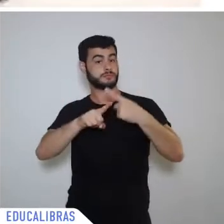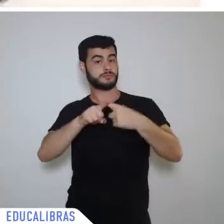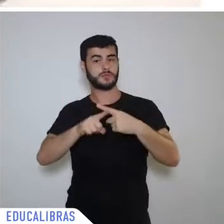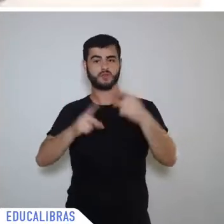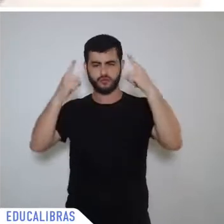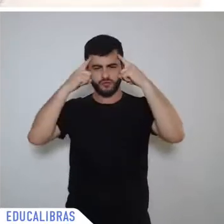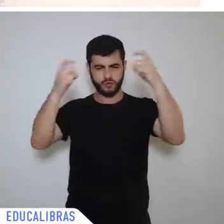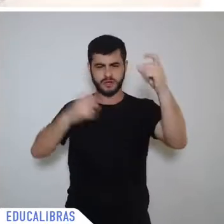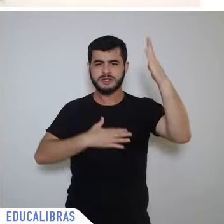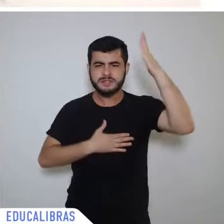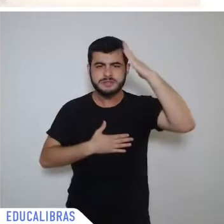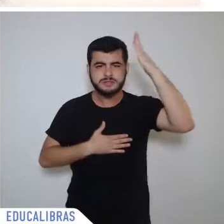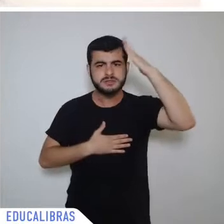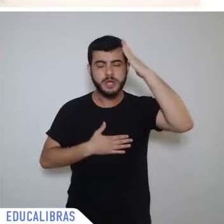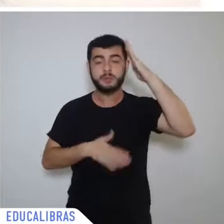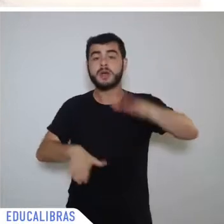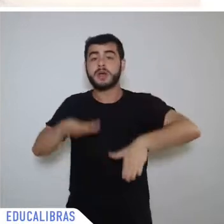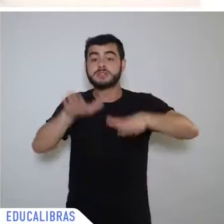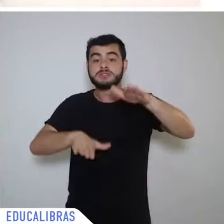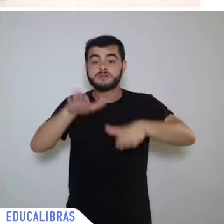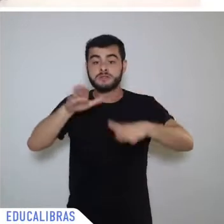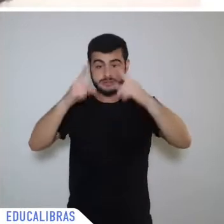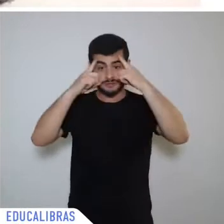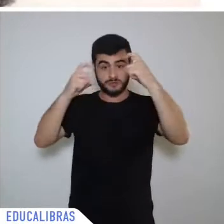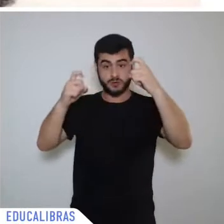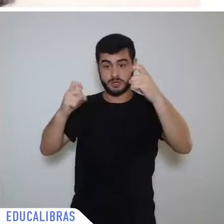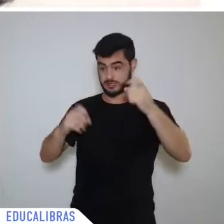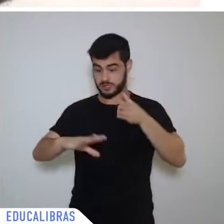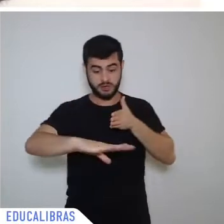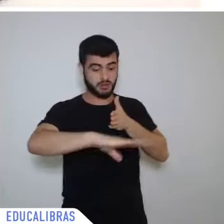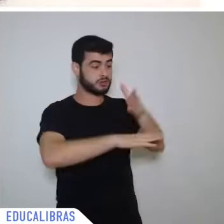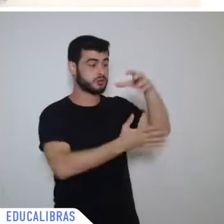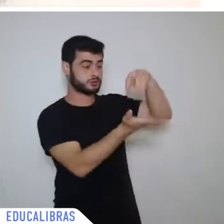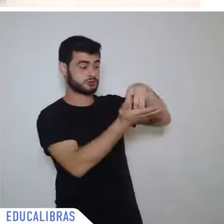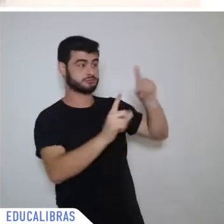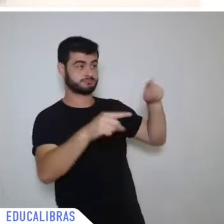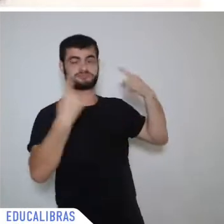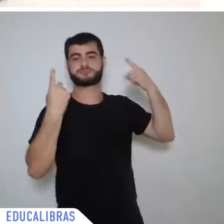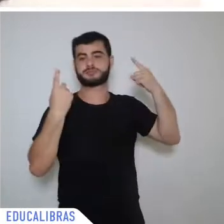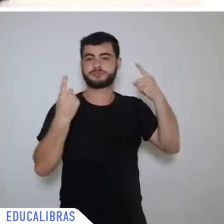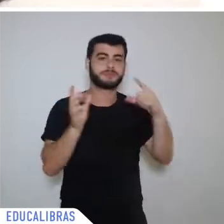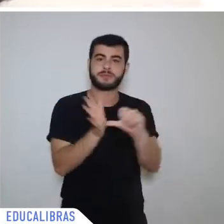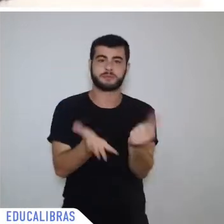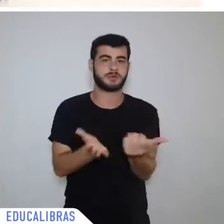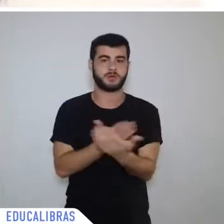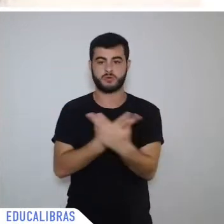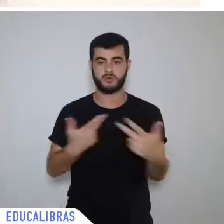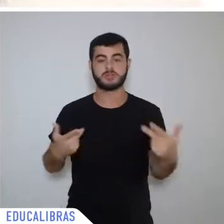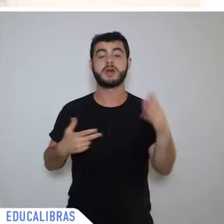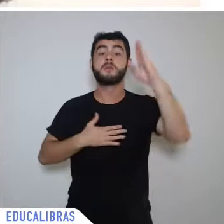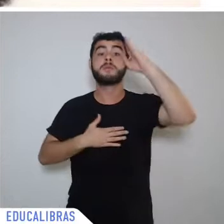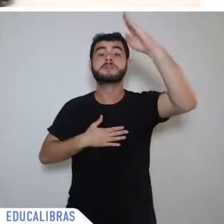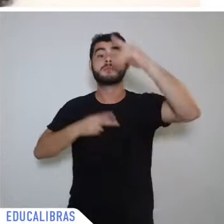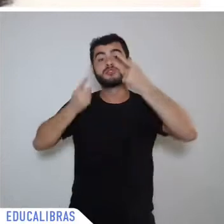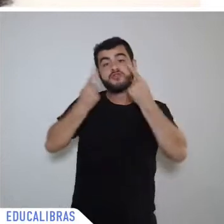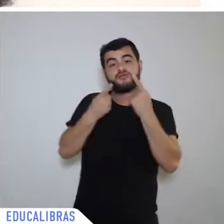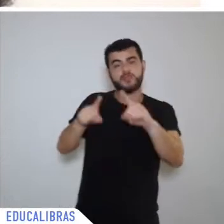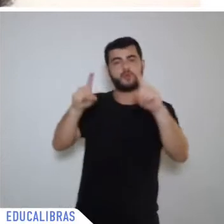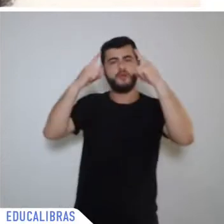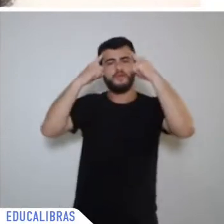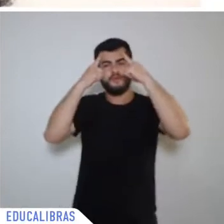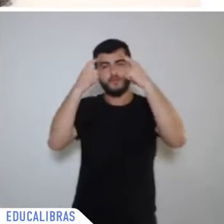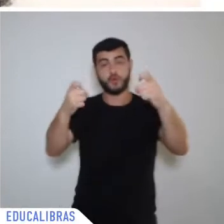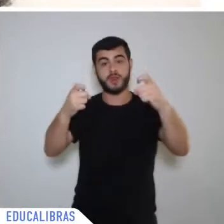in. Because violence is often the first institution we have to face, especially